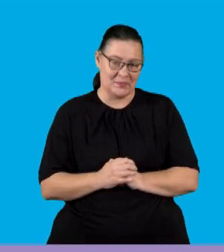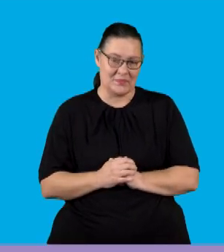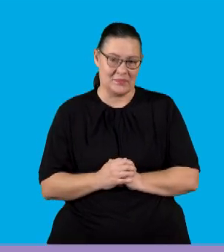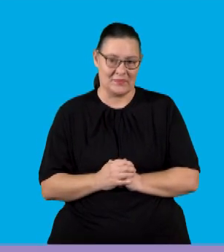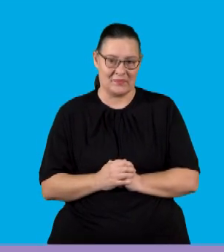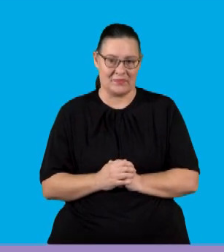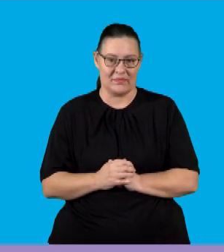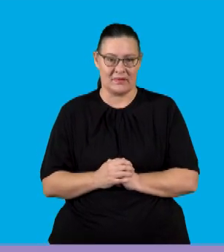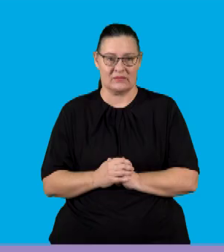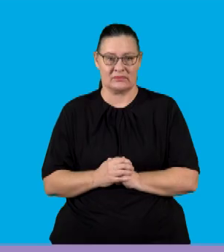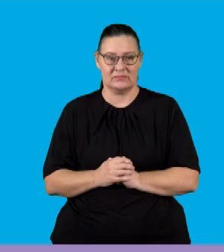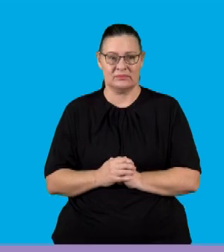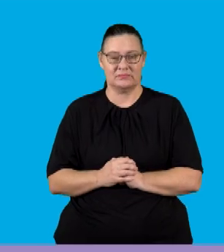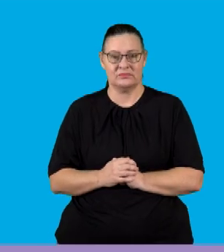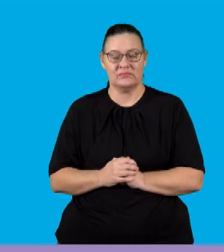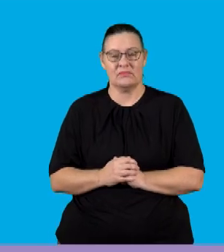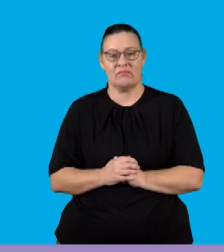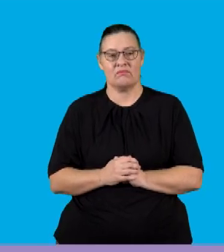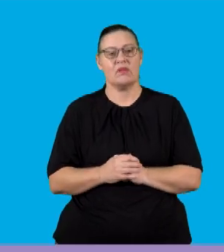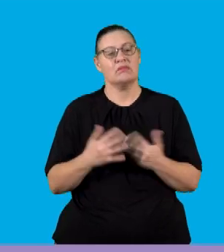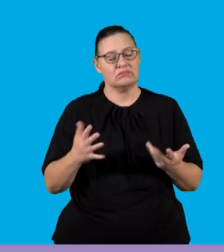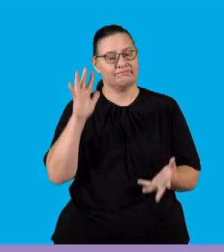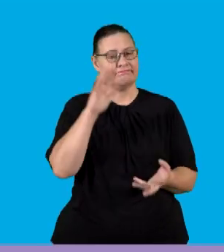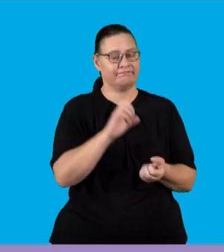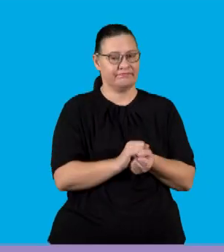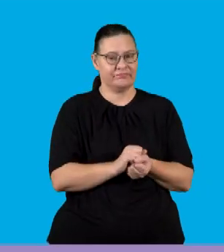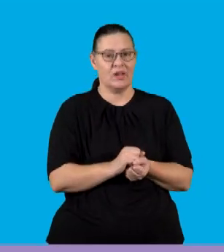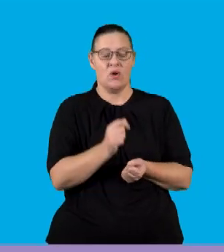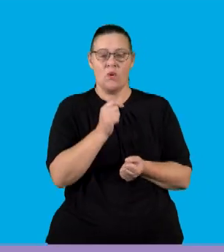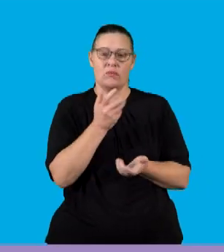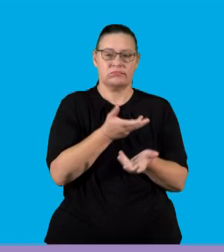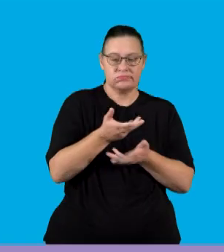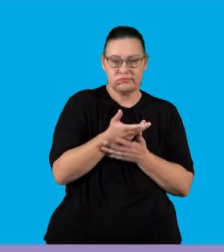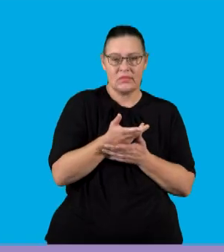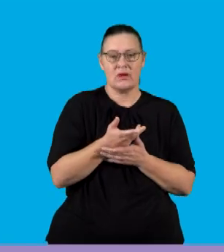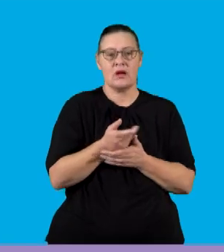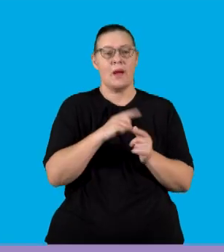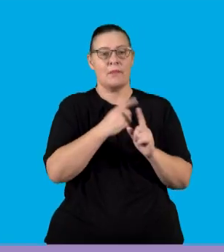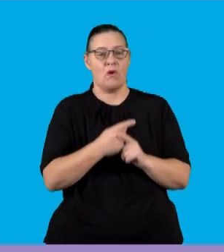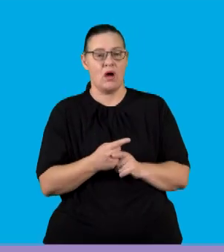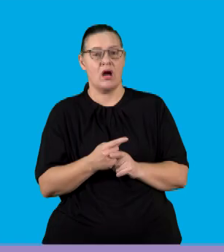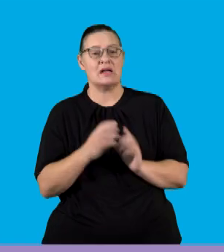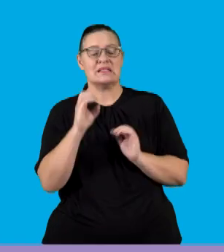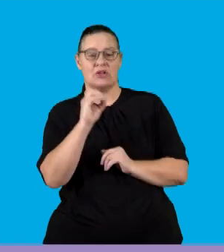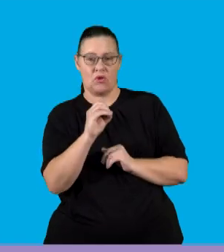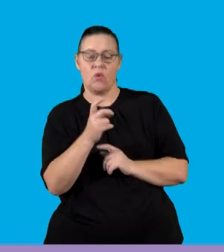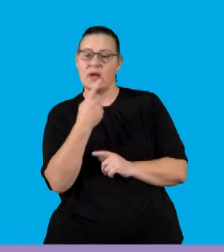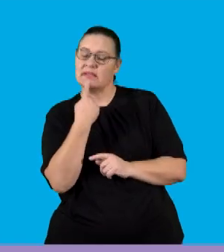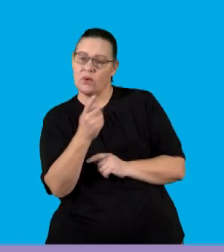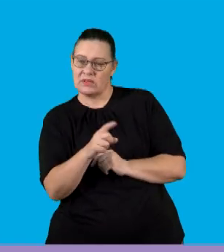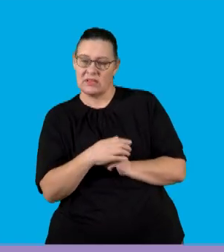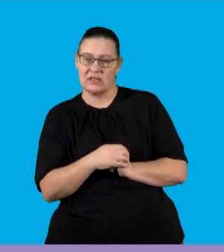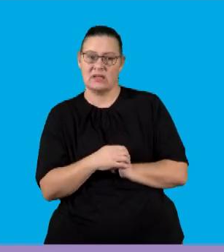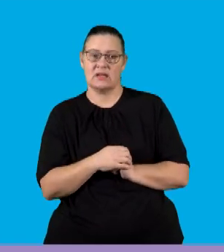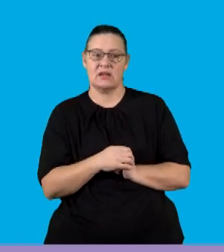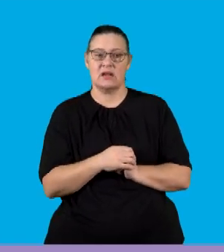our 1. So in summary, when we are talking about powers raised to an exponent 0, we can say